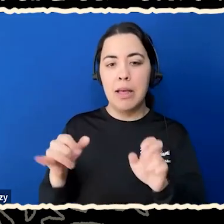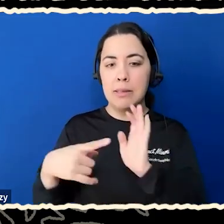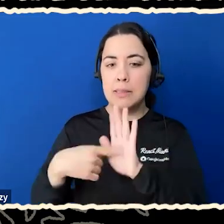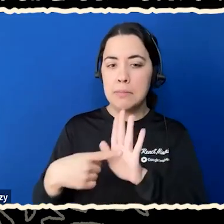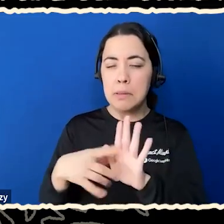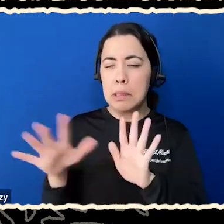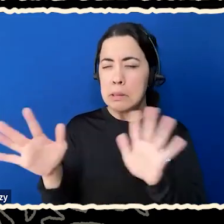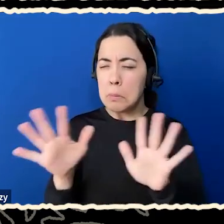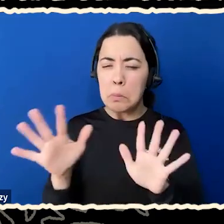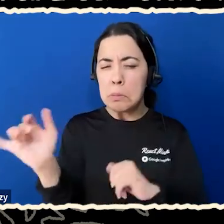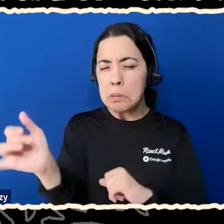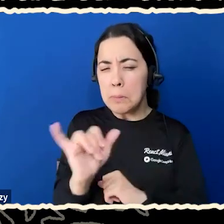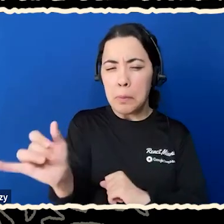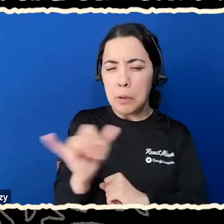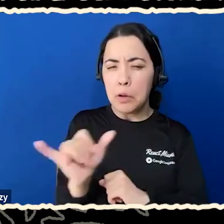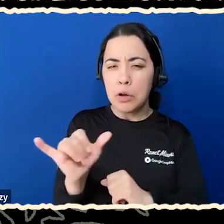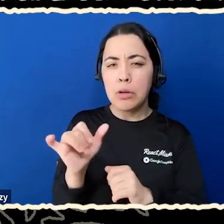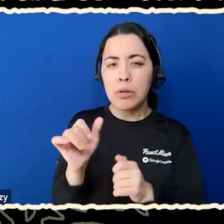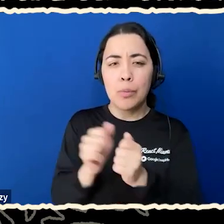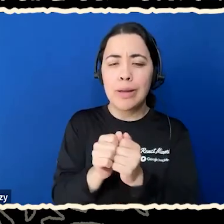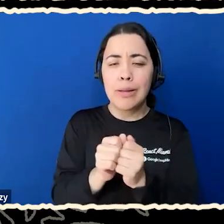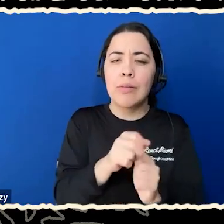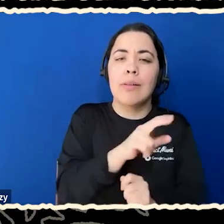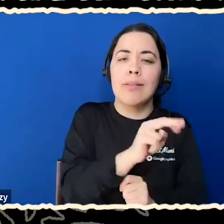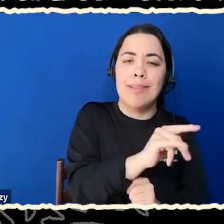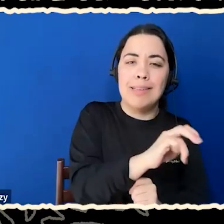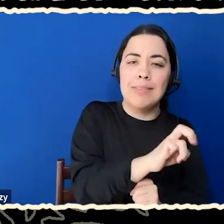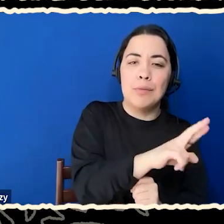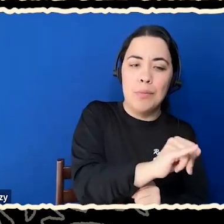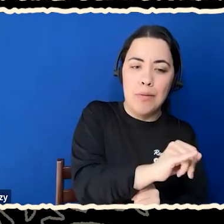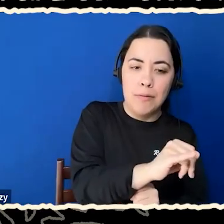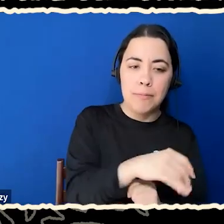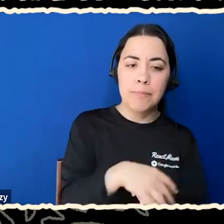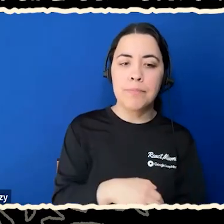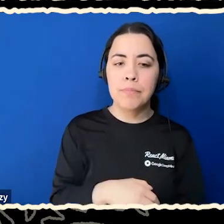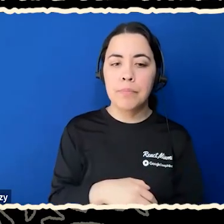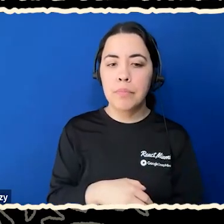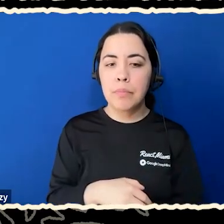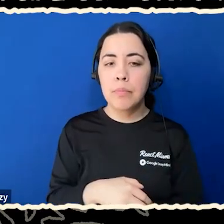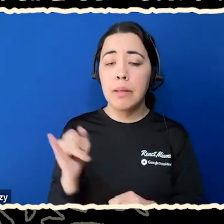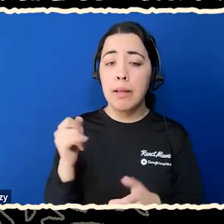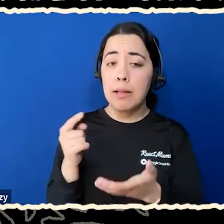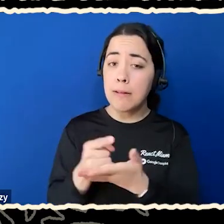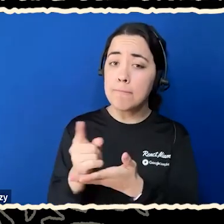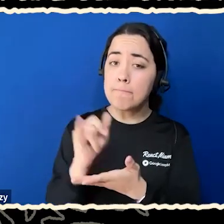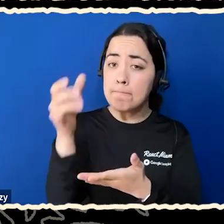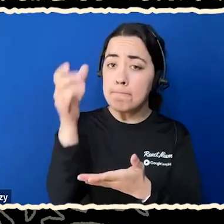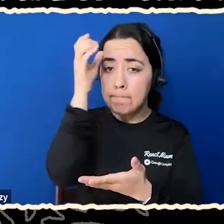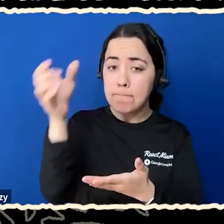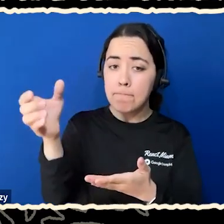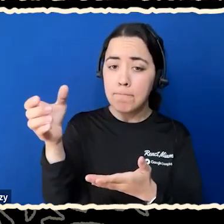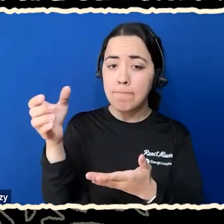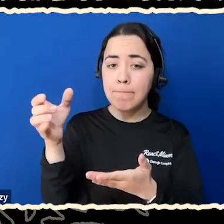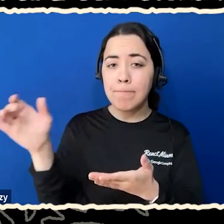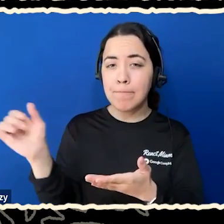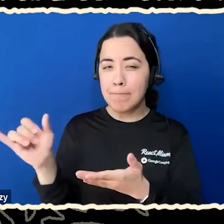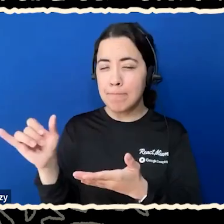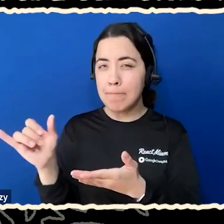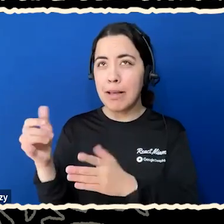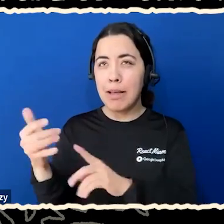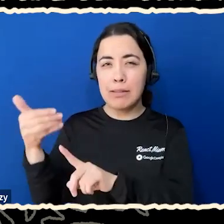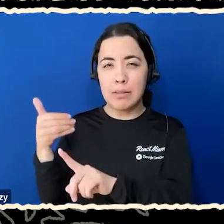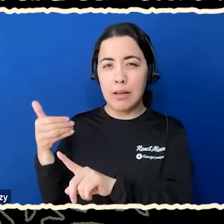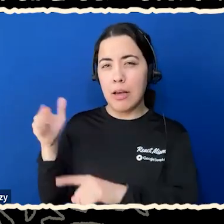The other package is navigation. So it's also very similar to, conceptually to the Brownie library. You